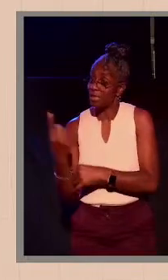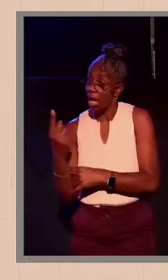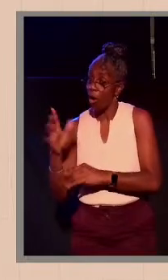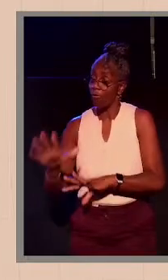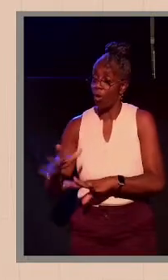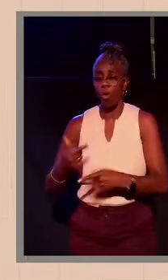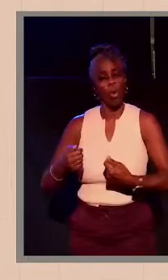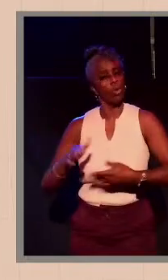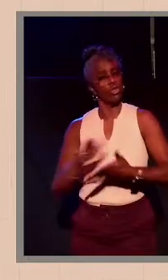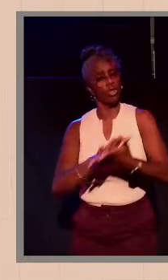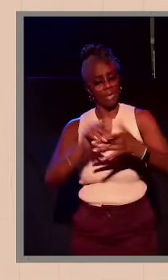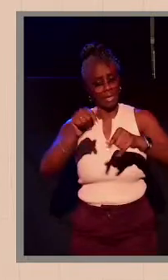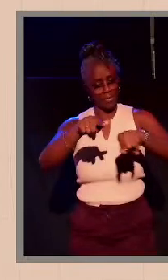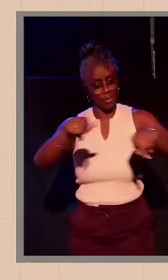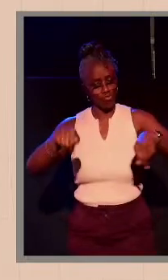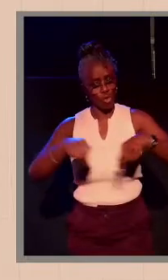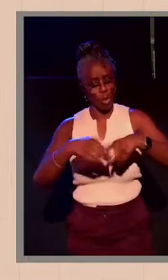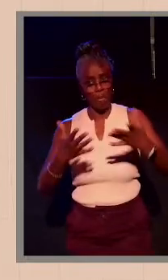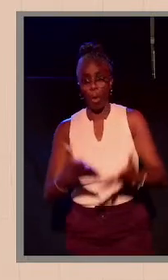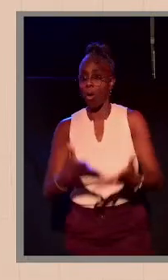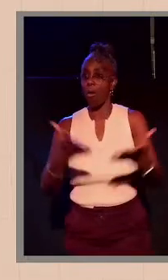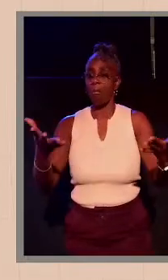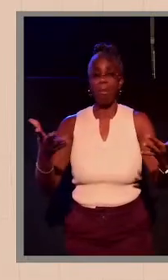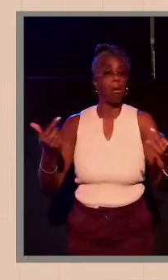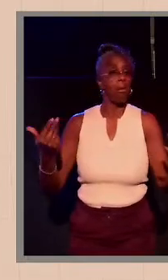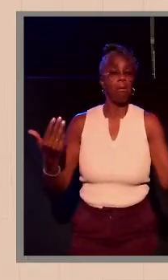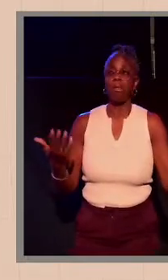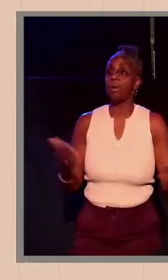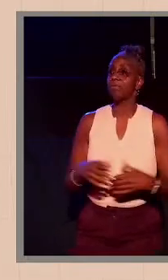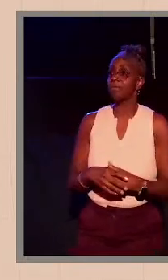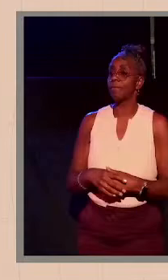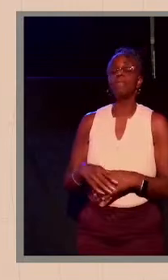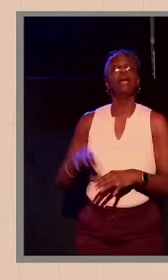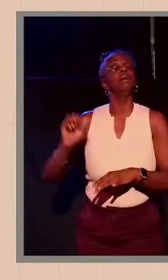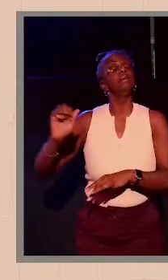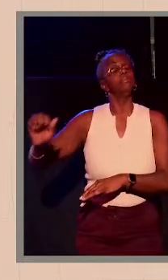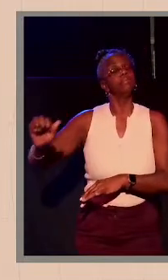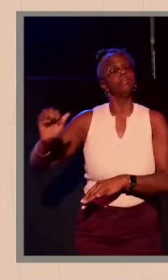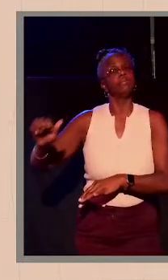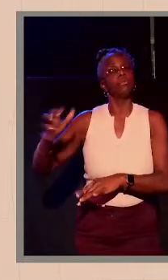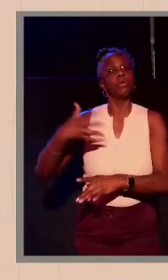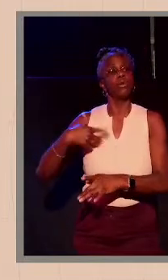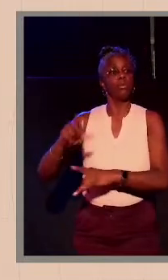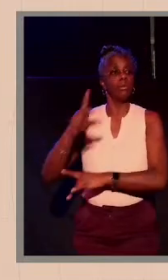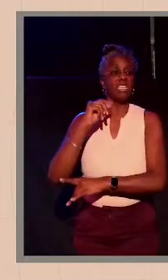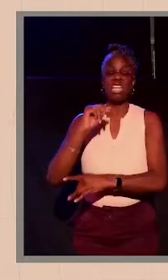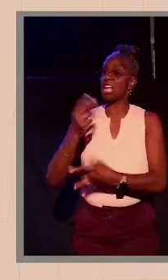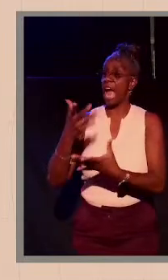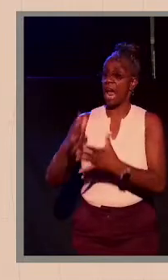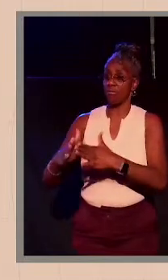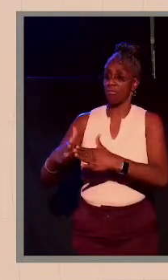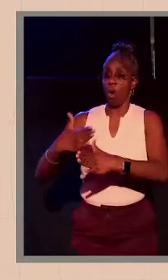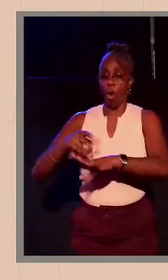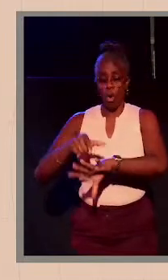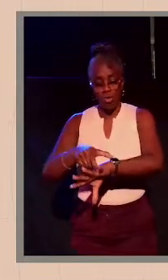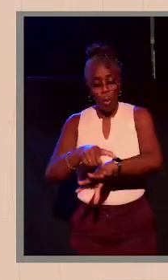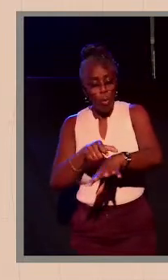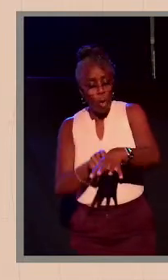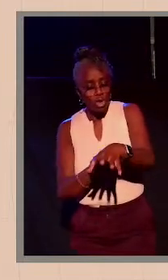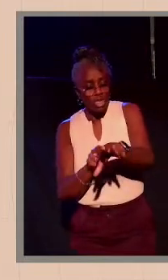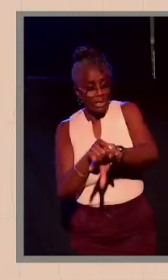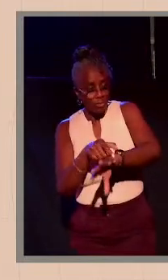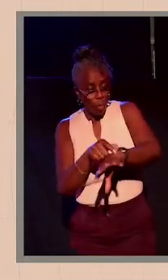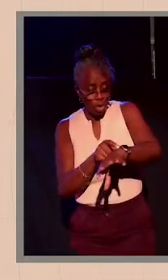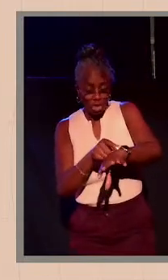in the room or positioning in the... Absolute orientation, like... Yeah. Yeah, so you get that just by default from these watches. They have fuser sensing